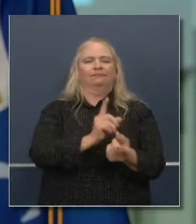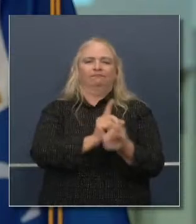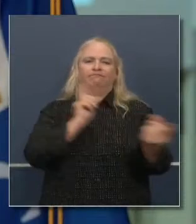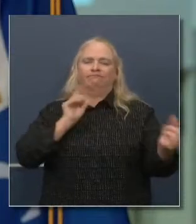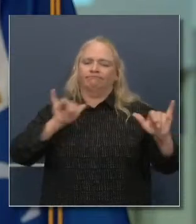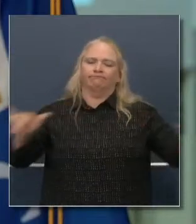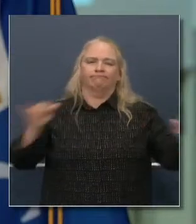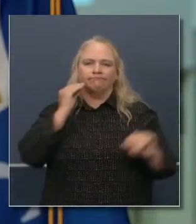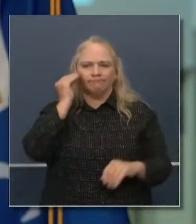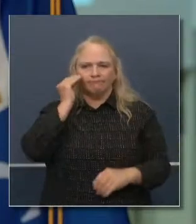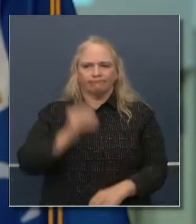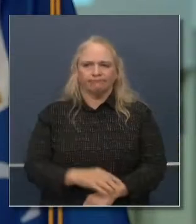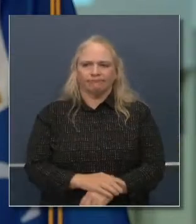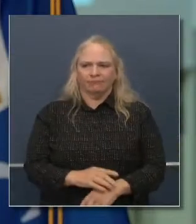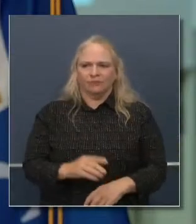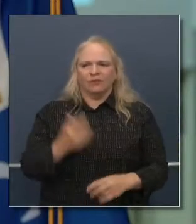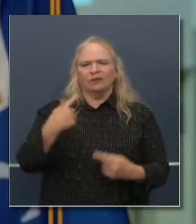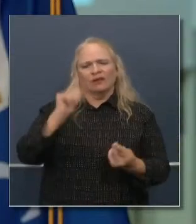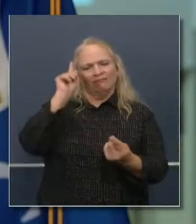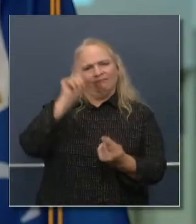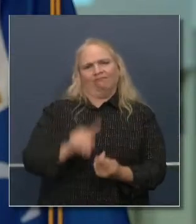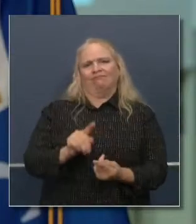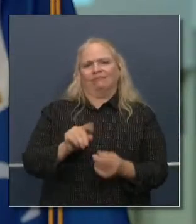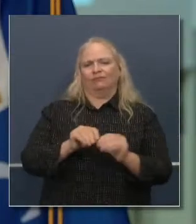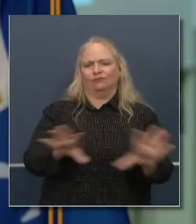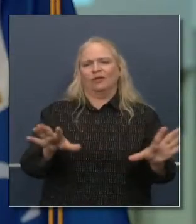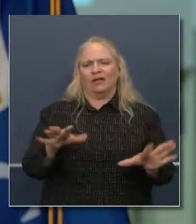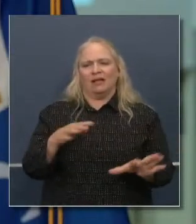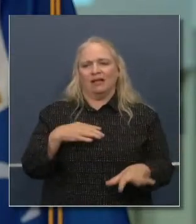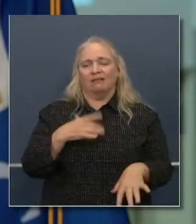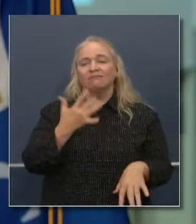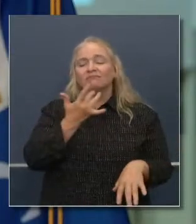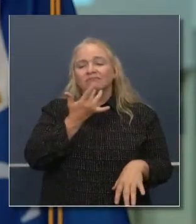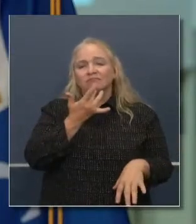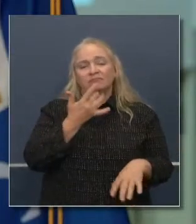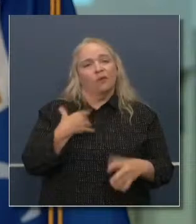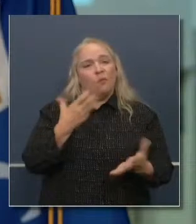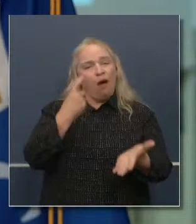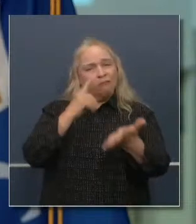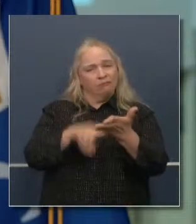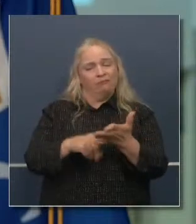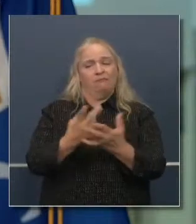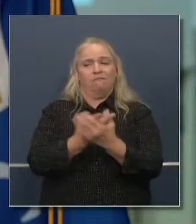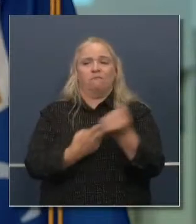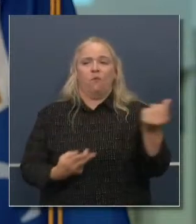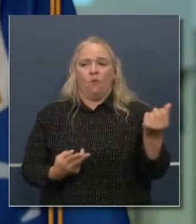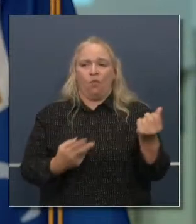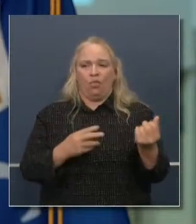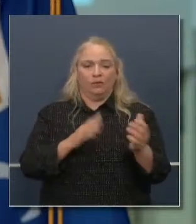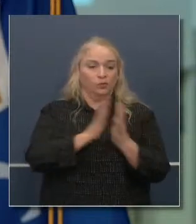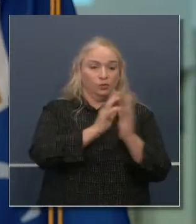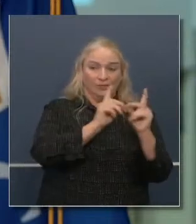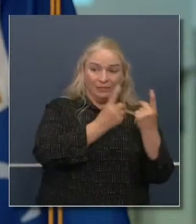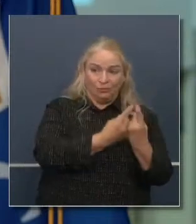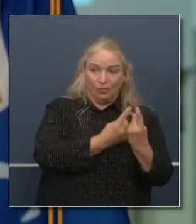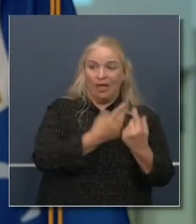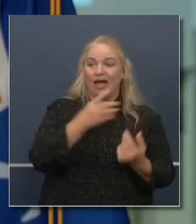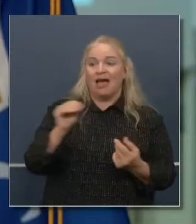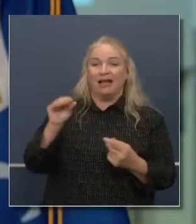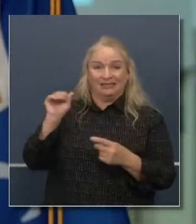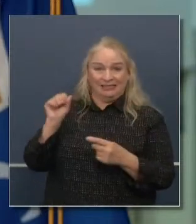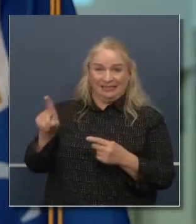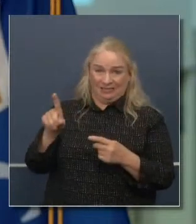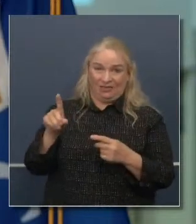virus. I want to just acknowledge and applaud the leadership of those districts for leaning in